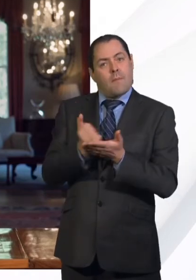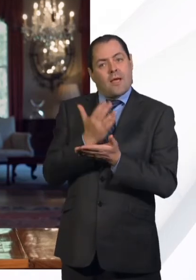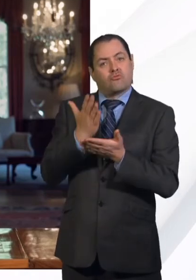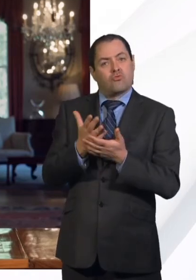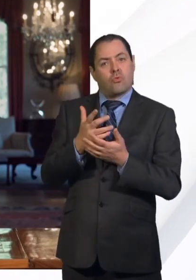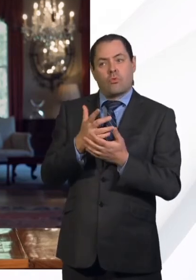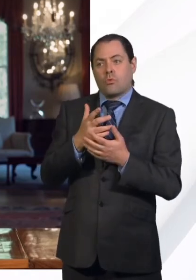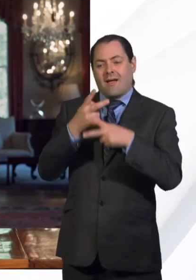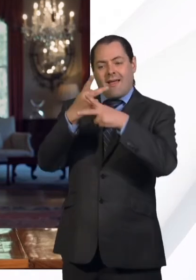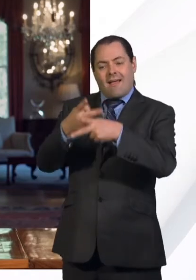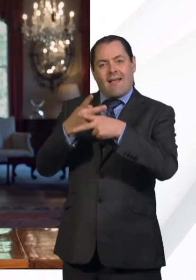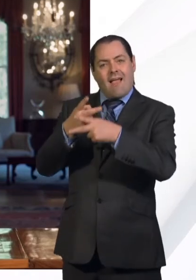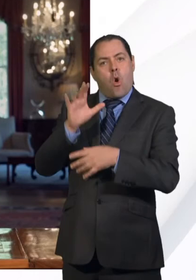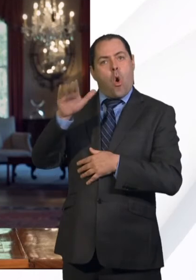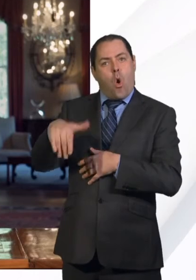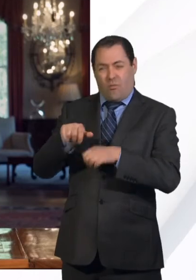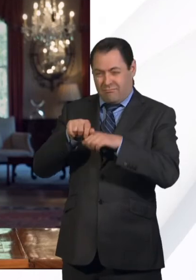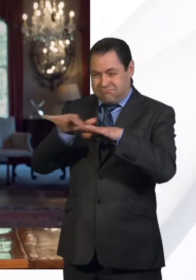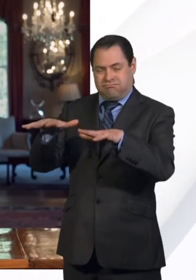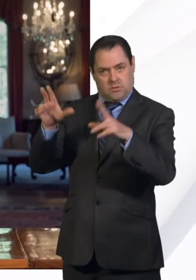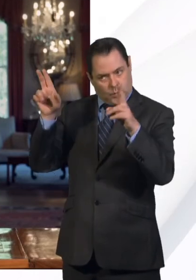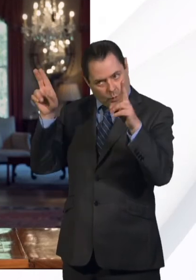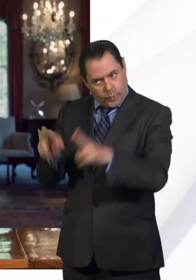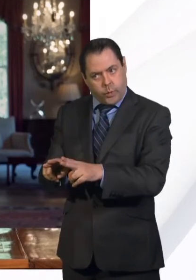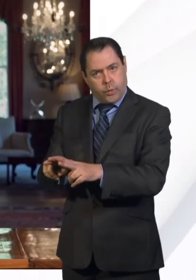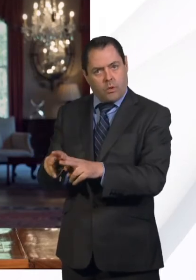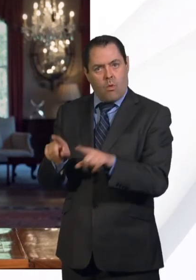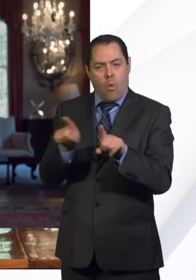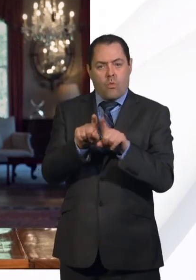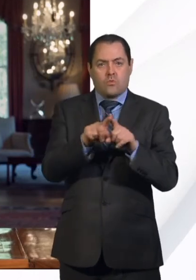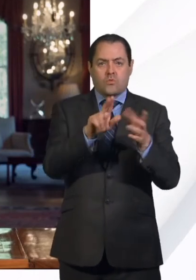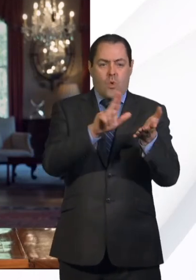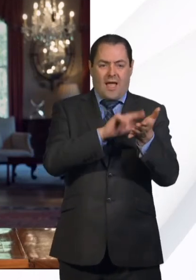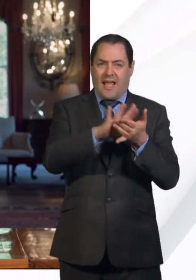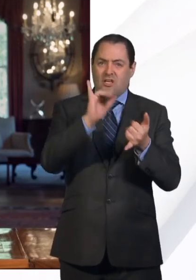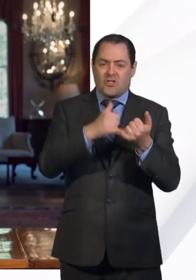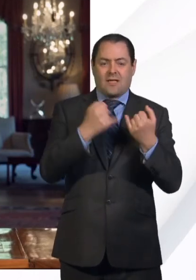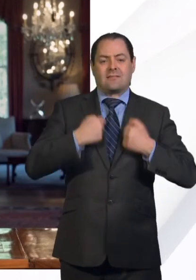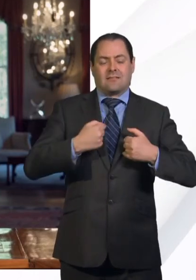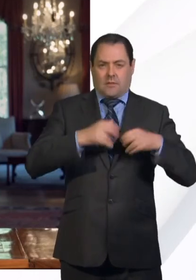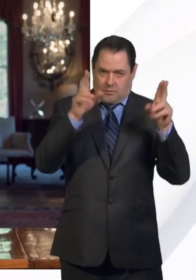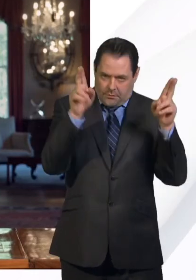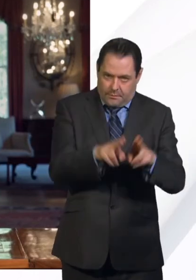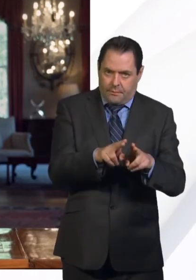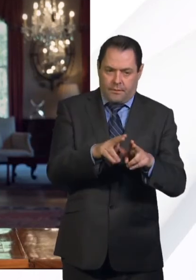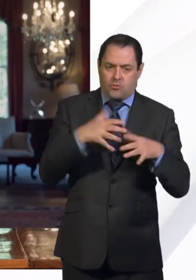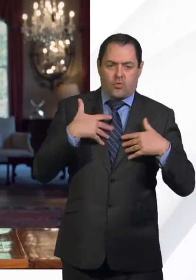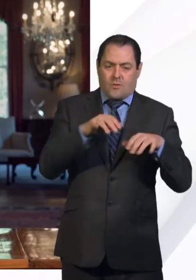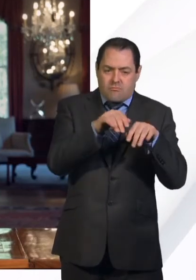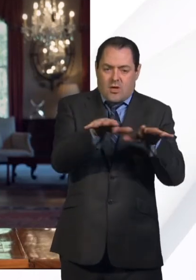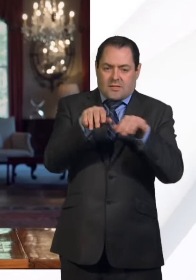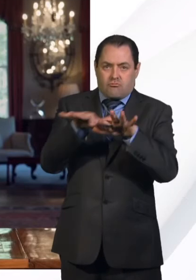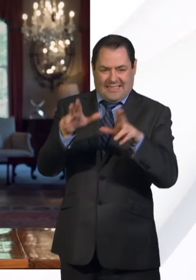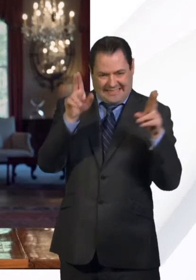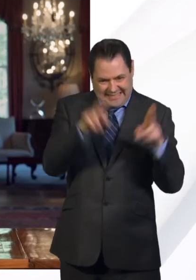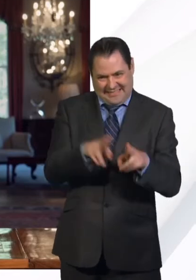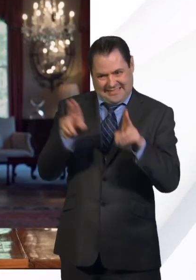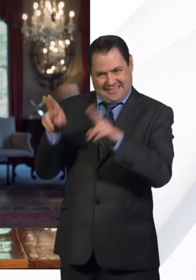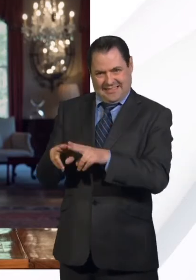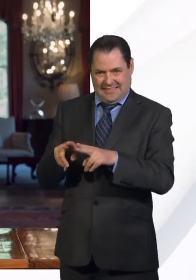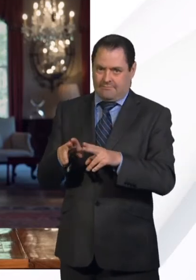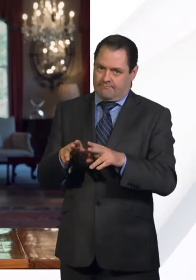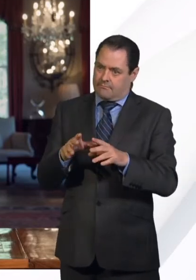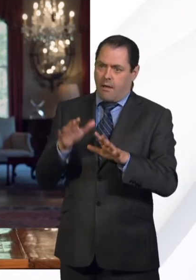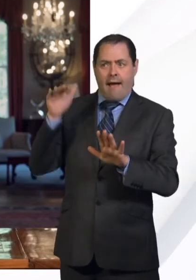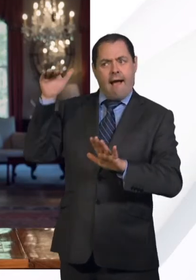care homes and in the NHS. And though the numbers are coming down sharply now, there is plainly much more to